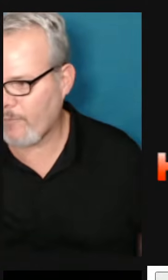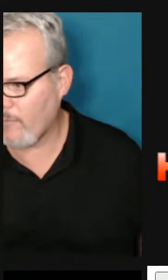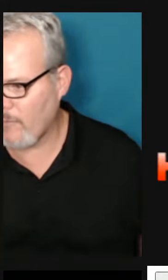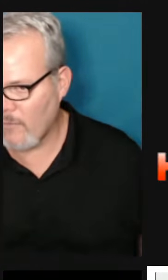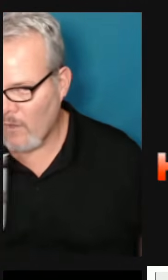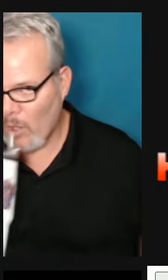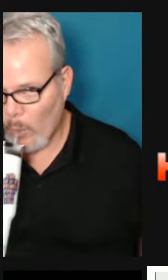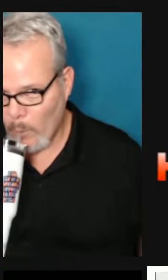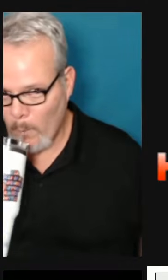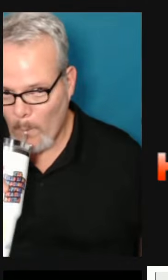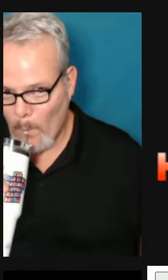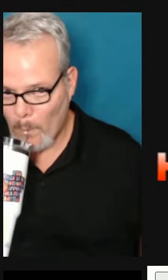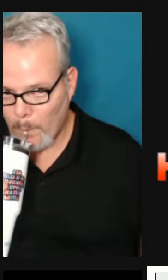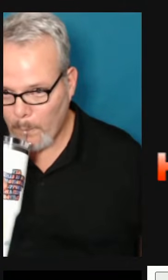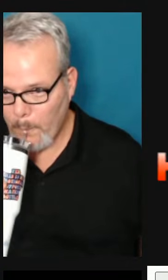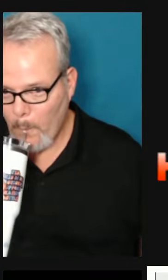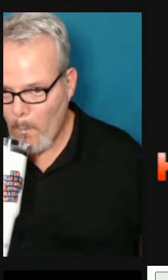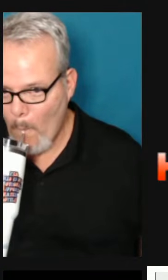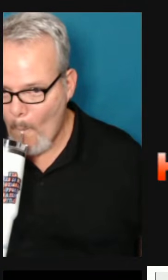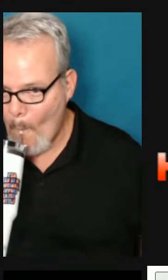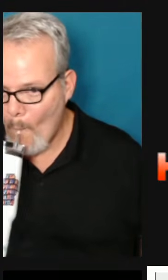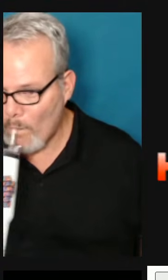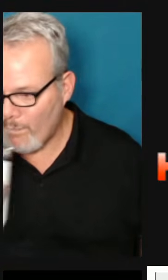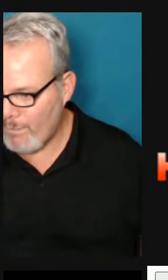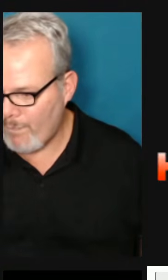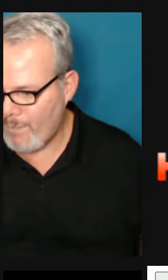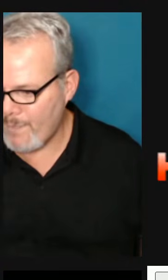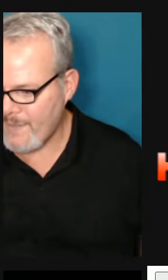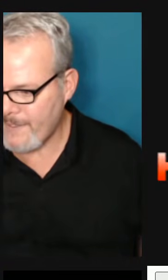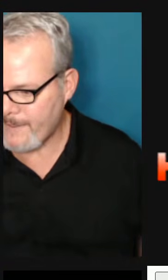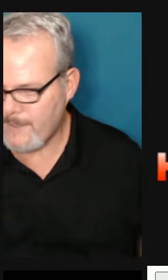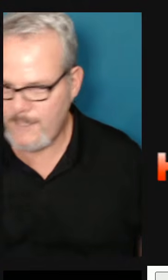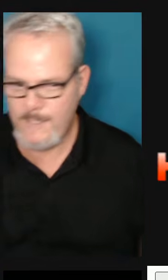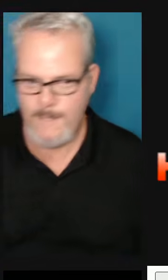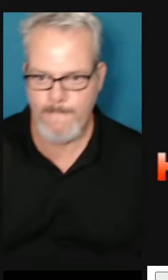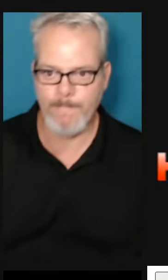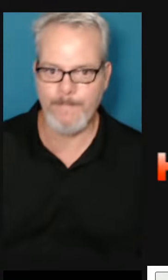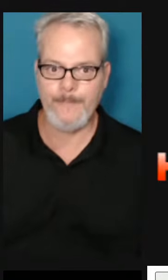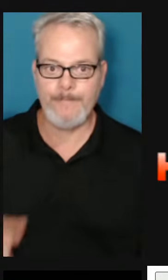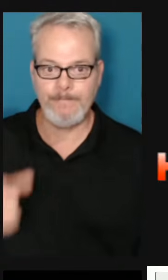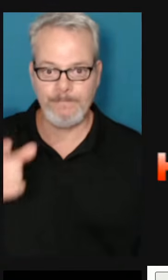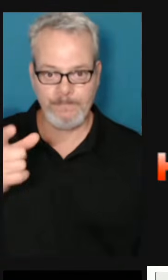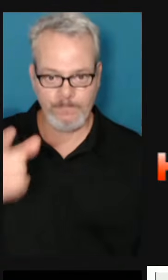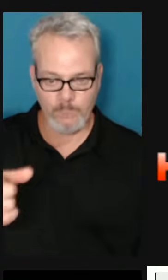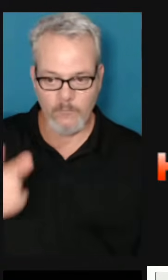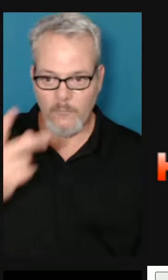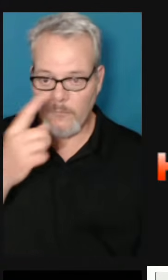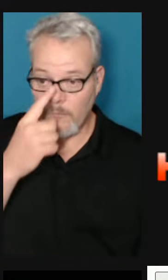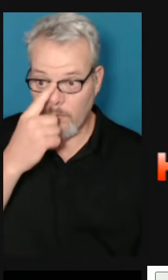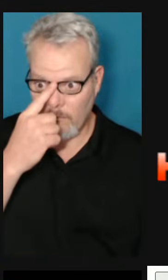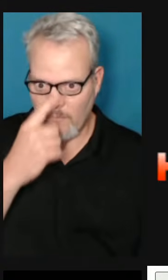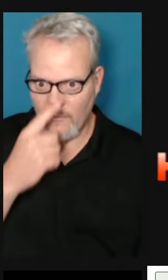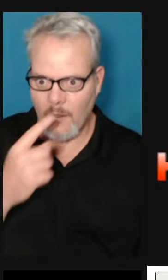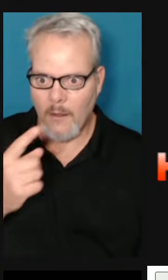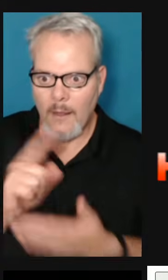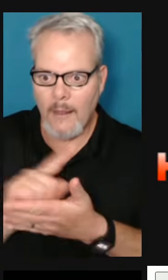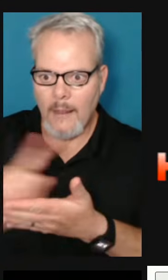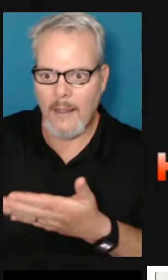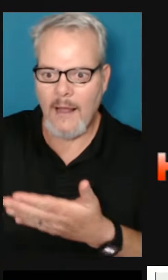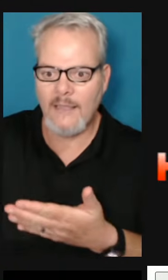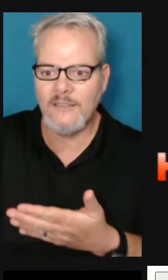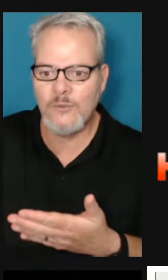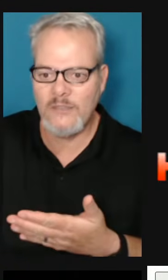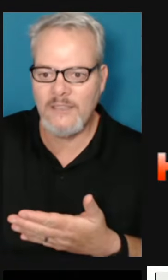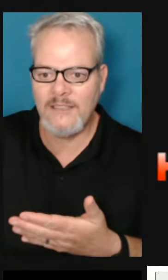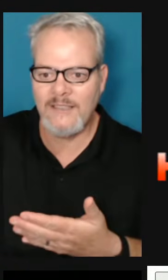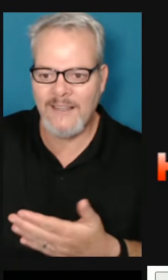to where we were last week, we had this information statement last